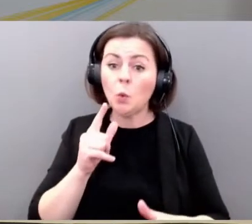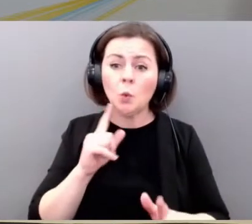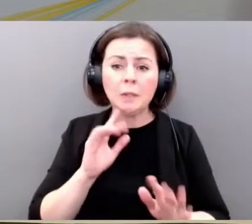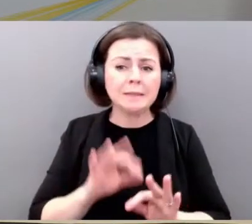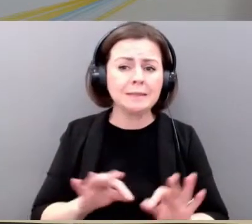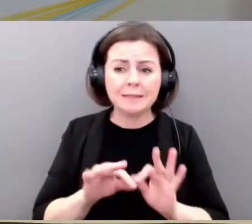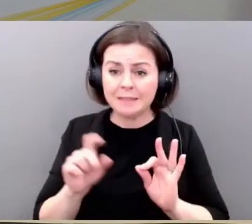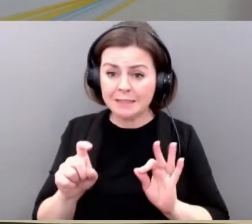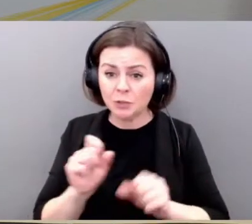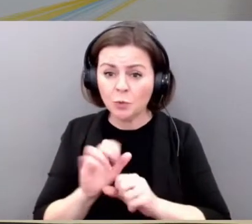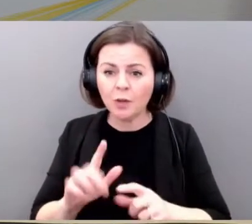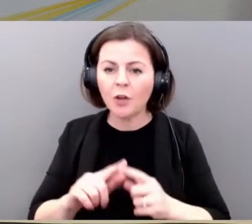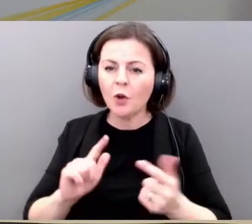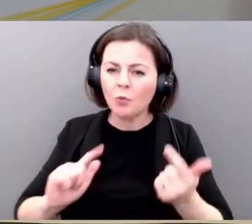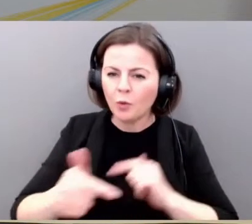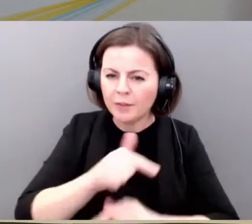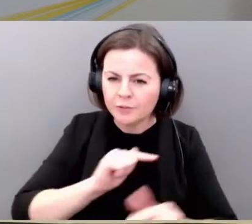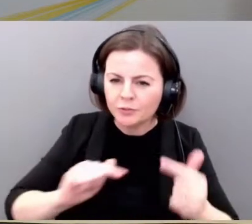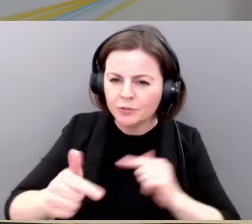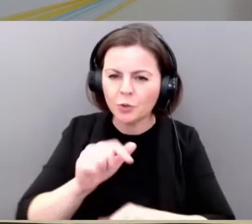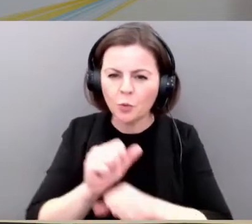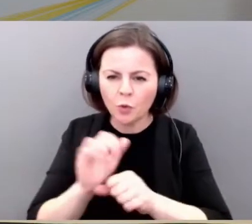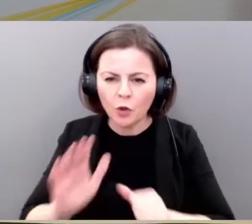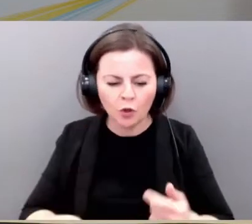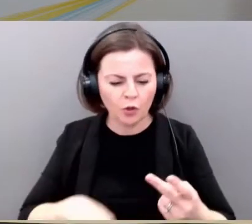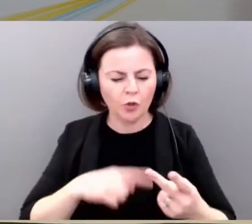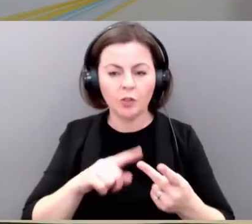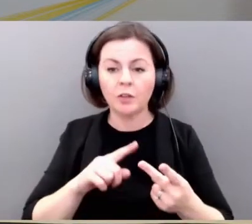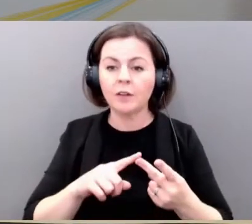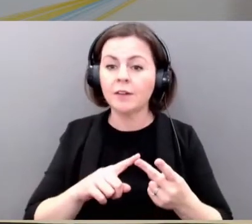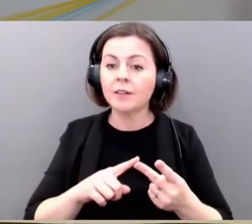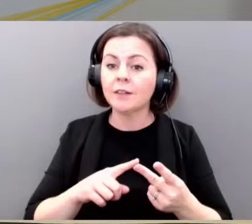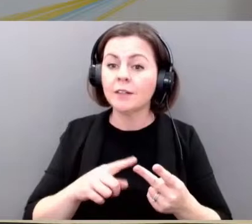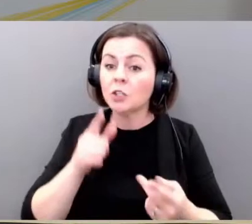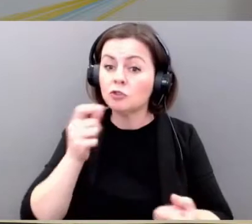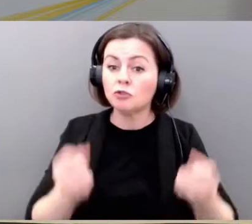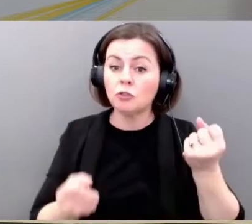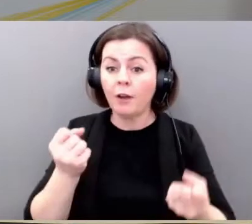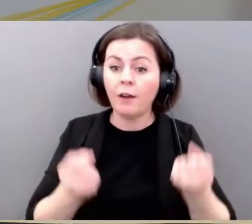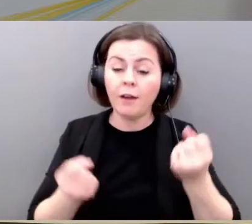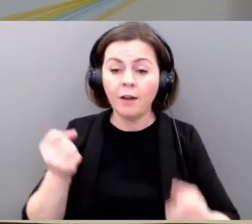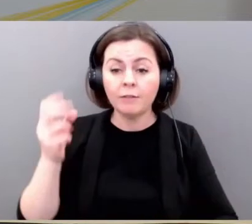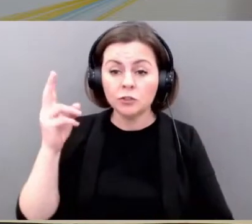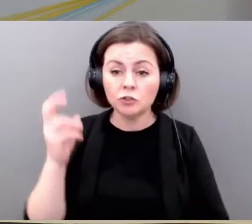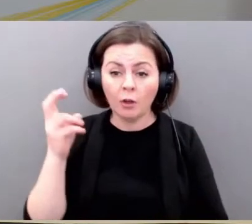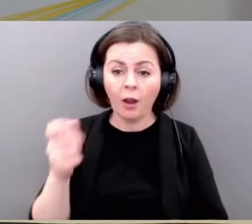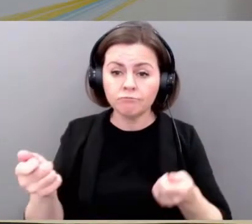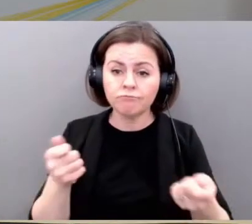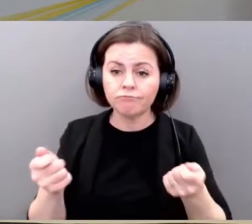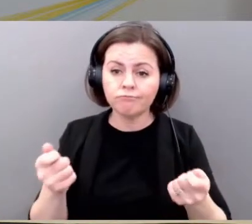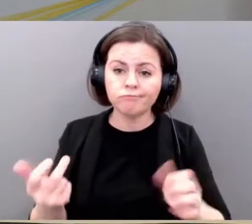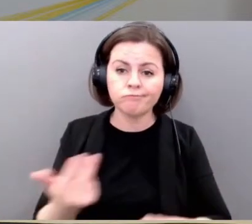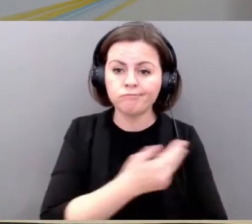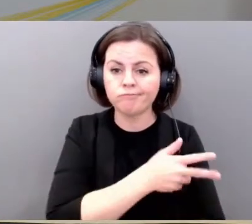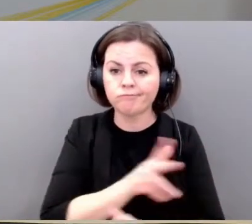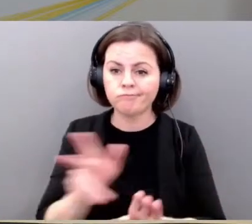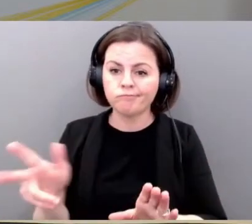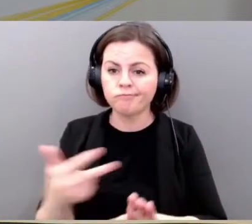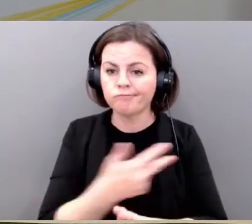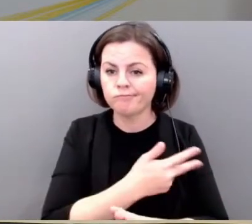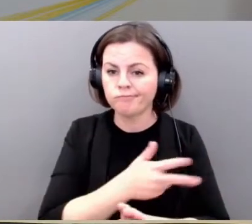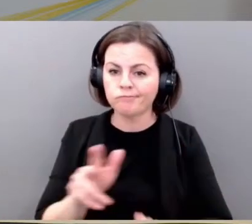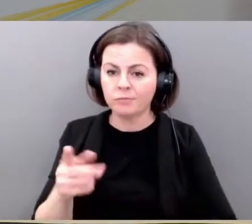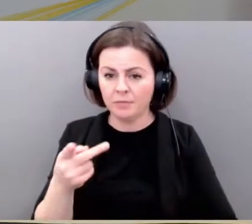instance, and truck drivers who are having to travel in and out of the province,